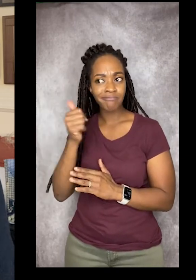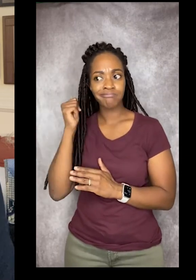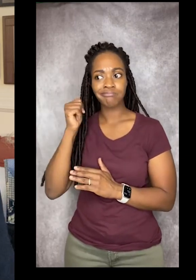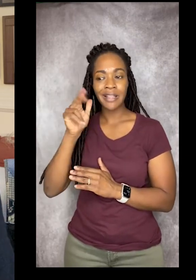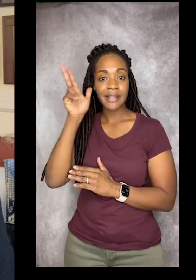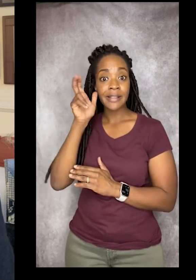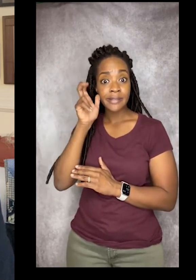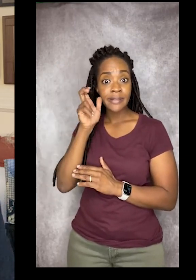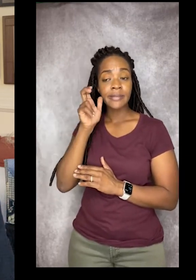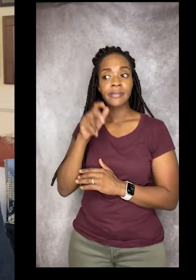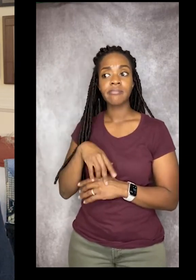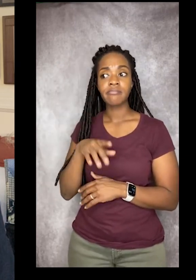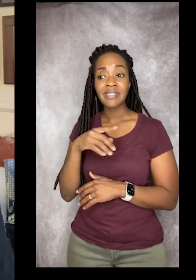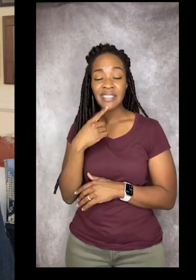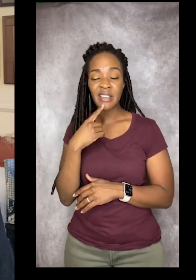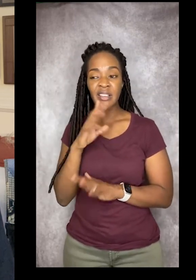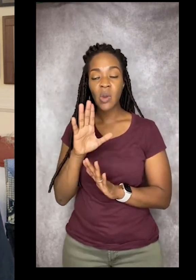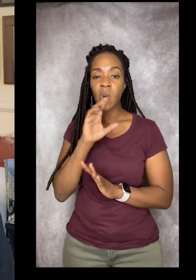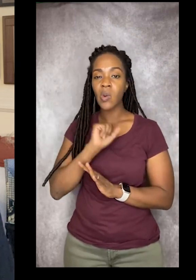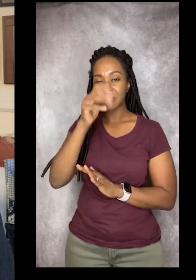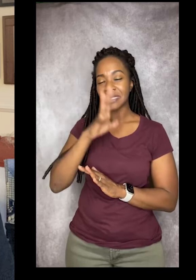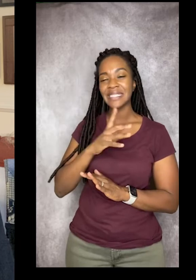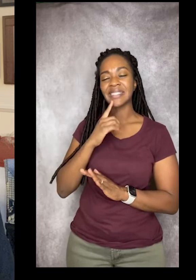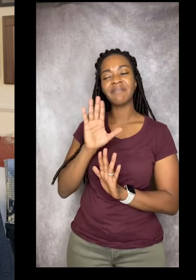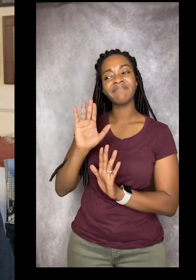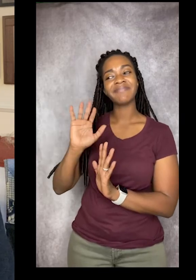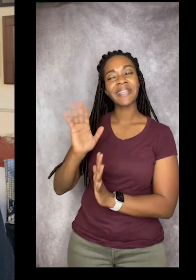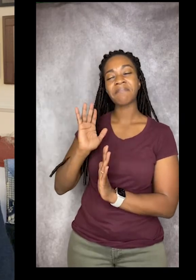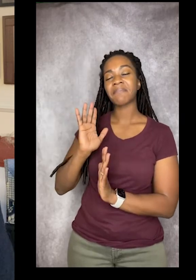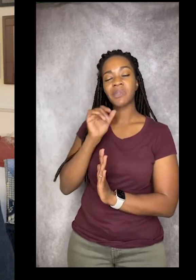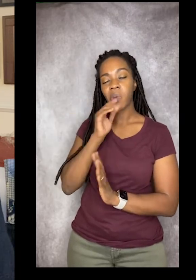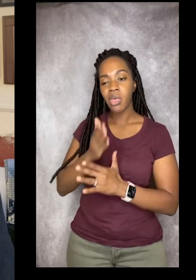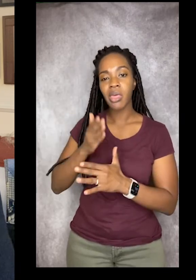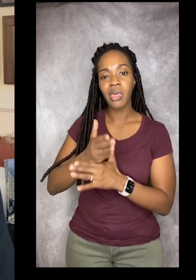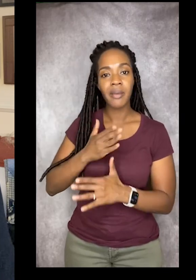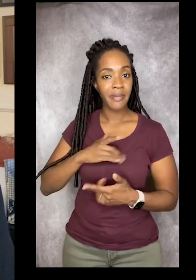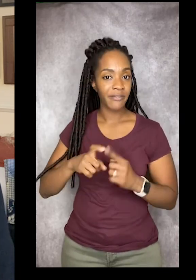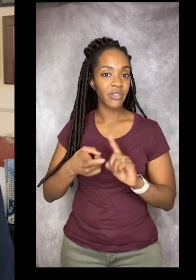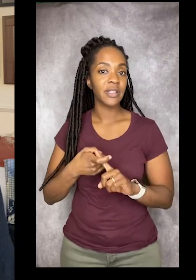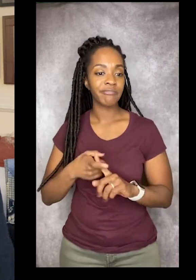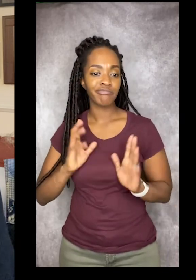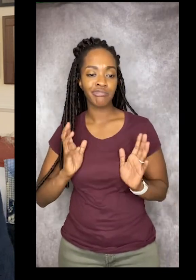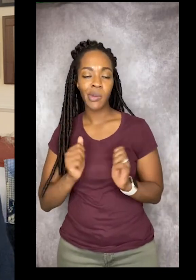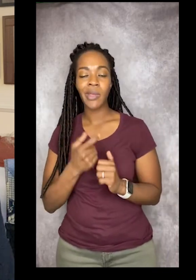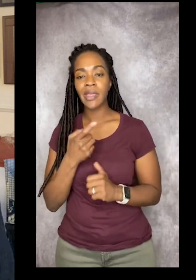the old man simply told her not to bother his little buddy. He was having a talk with the boy.